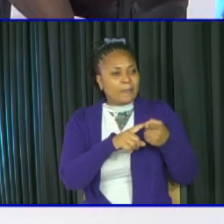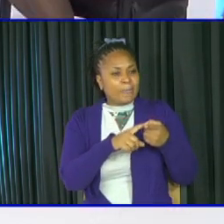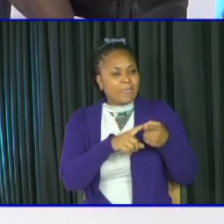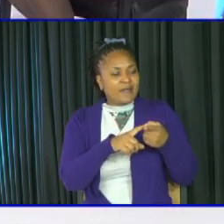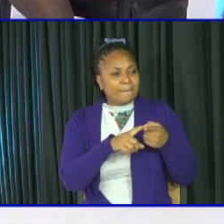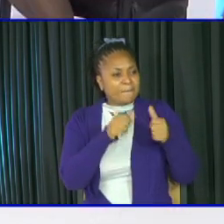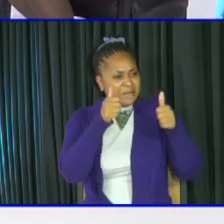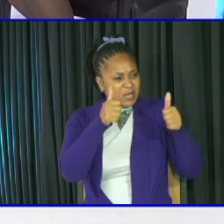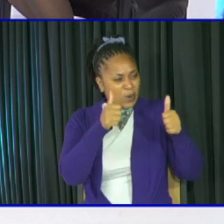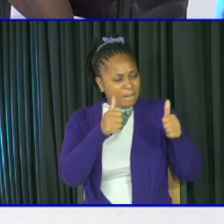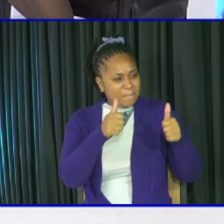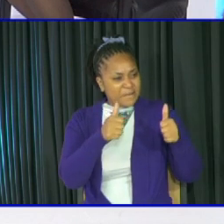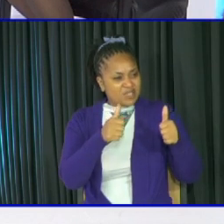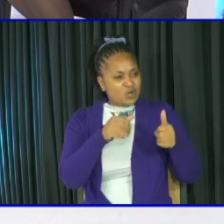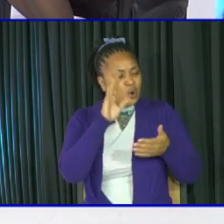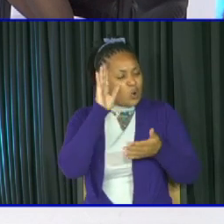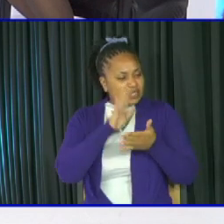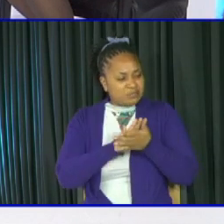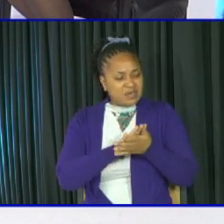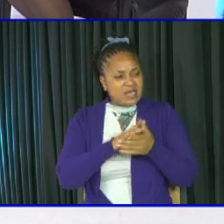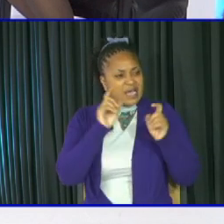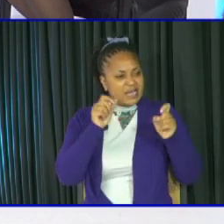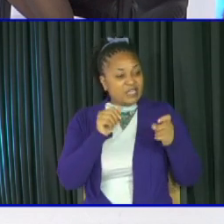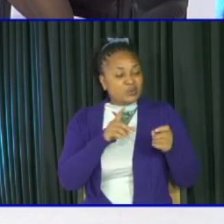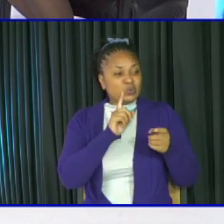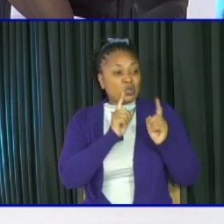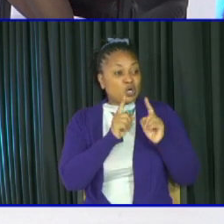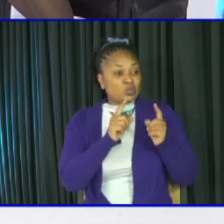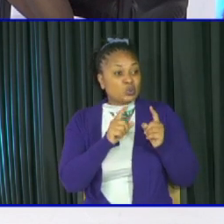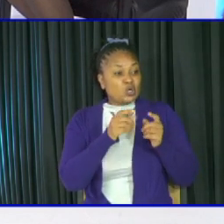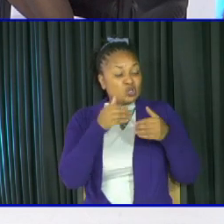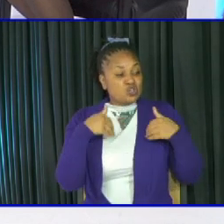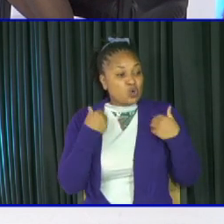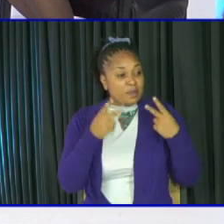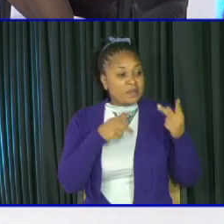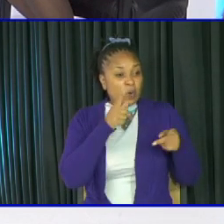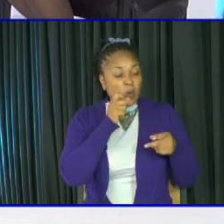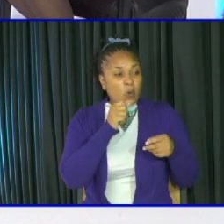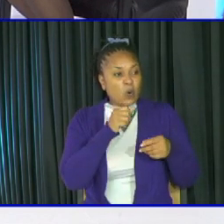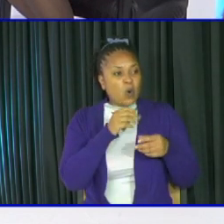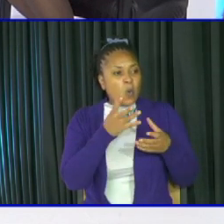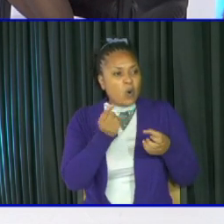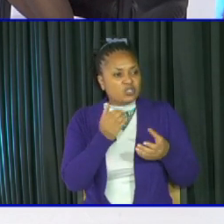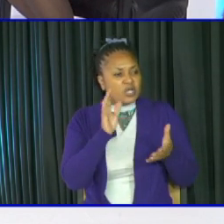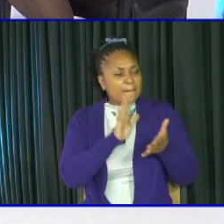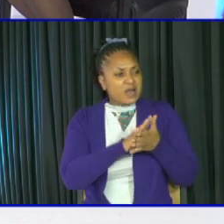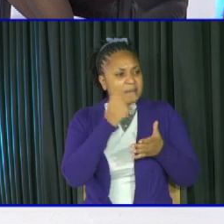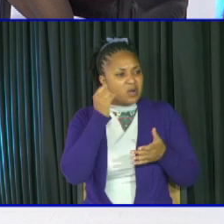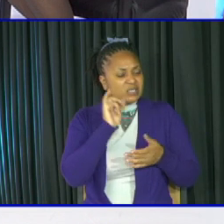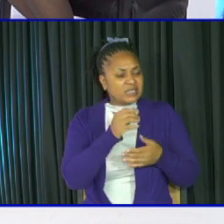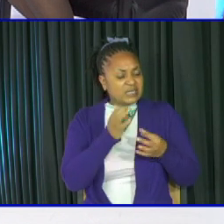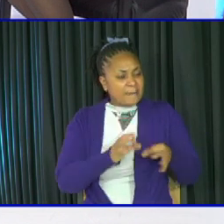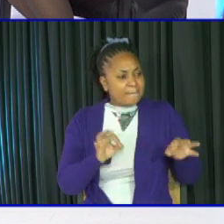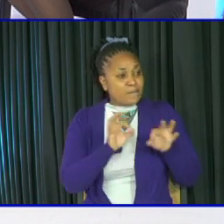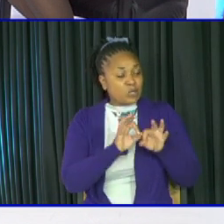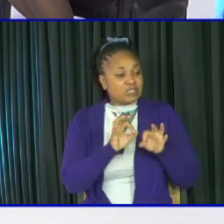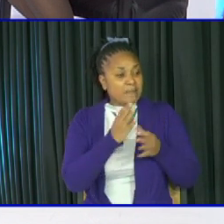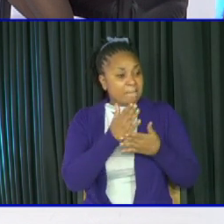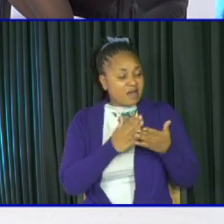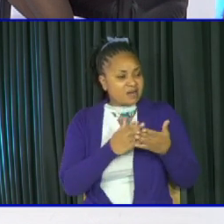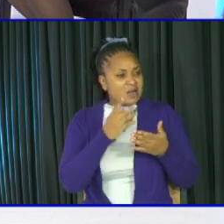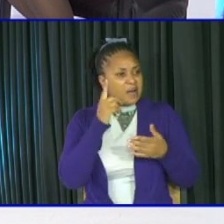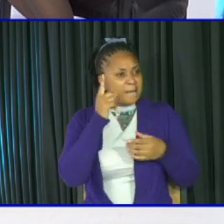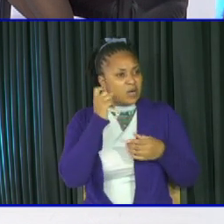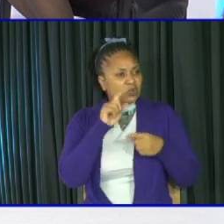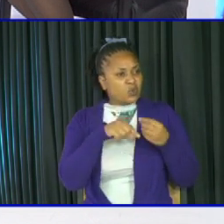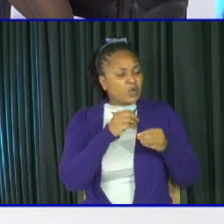actually speak to young individuals who are planning to get married. Because that's a very significant takeaway. Because when we're doing counseling, we do tell